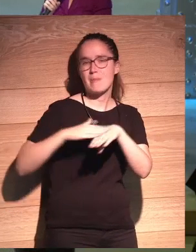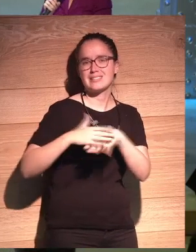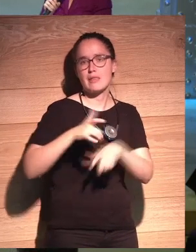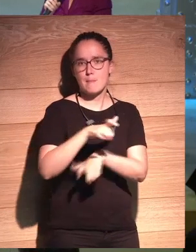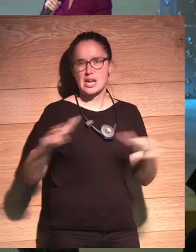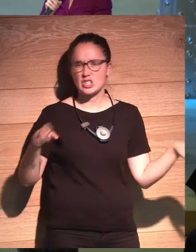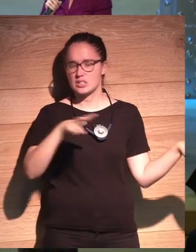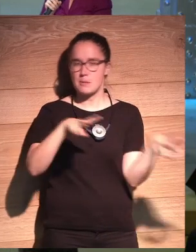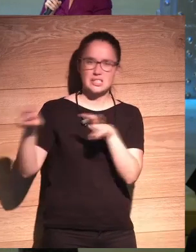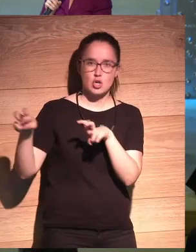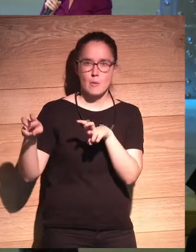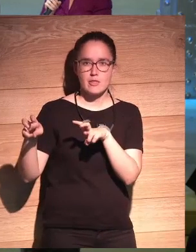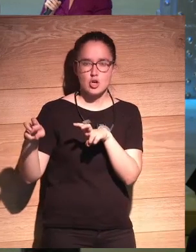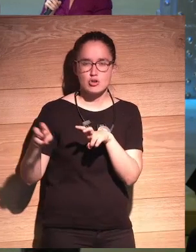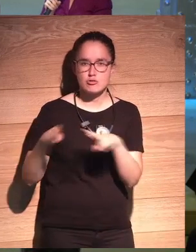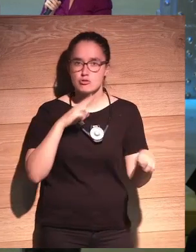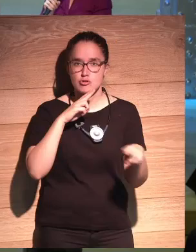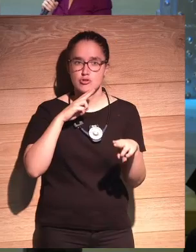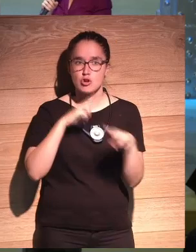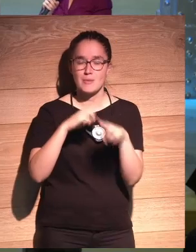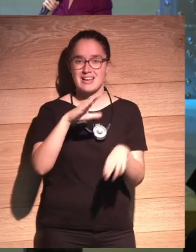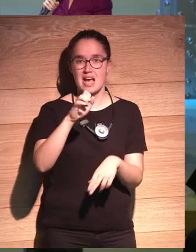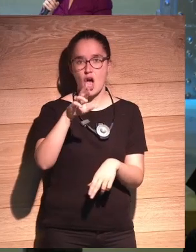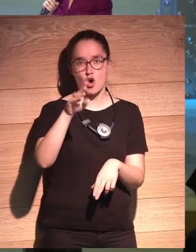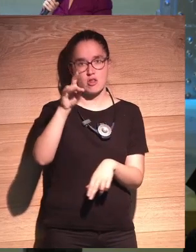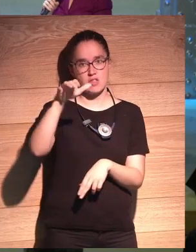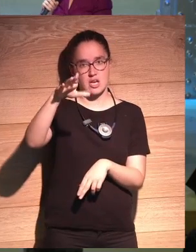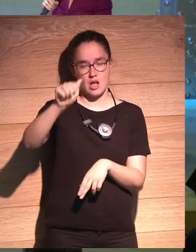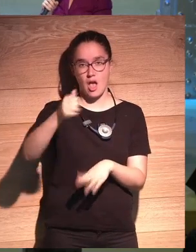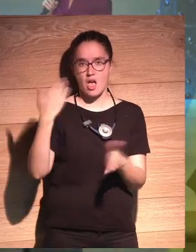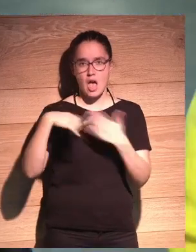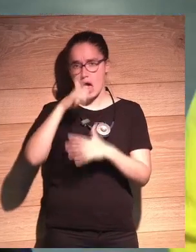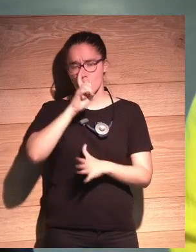innovation movement based on people and innovation called Caórdica.